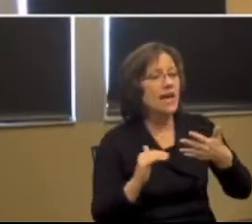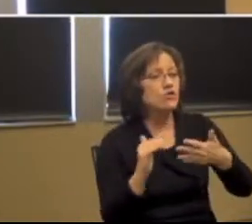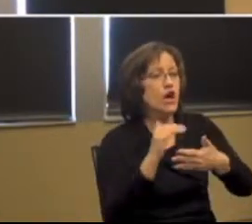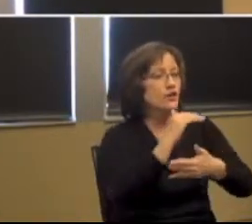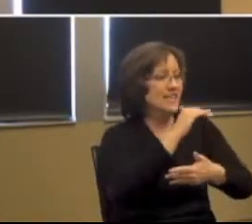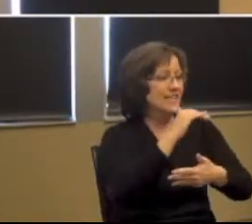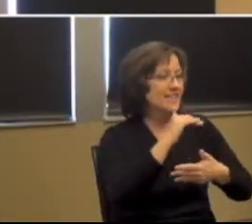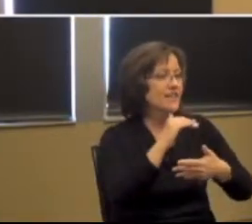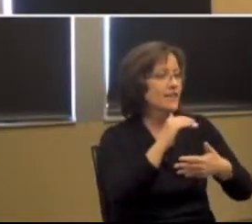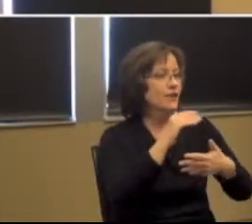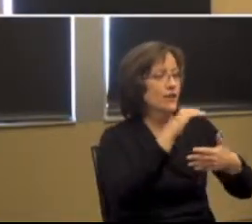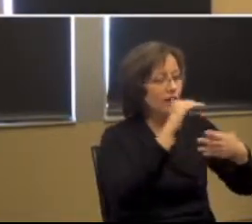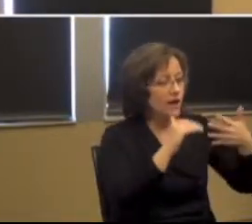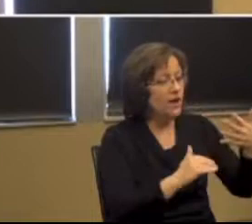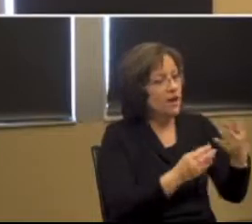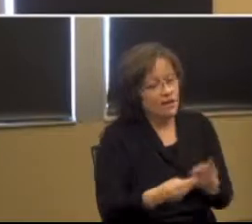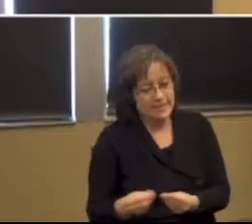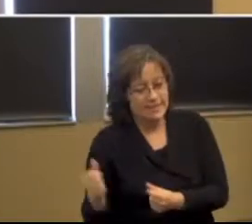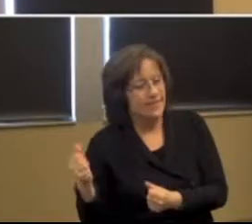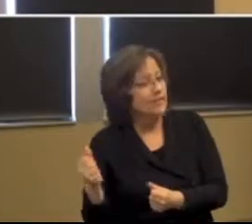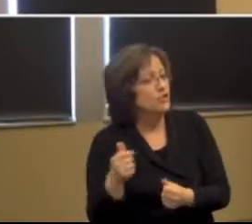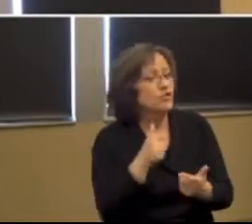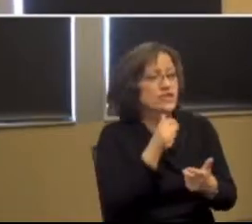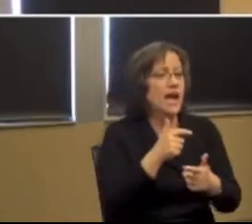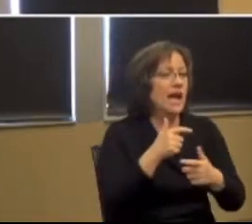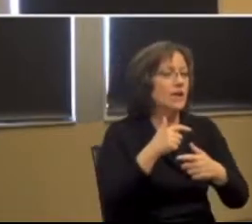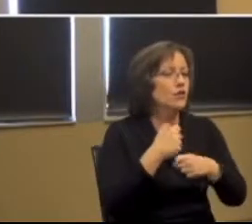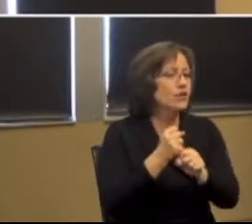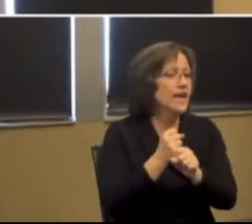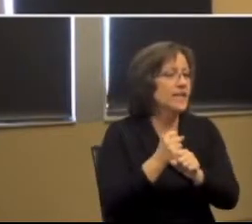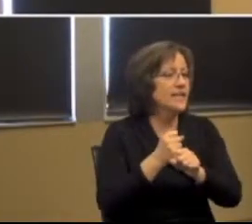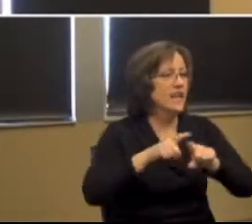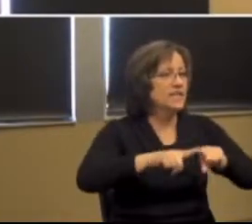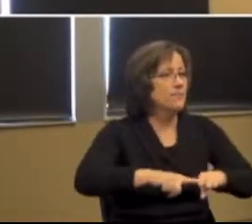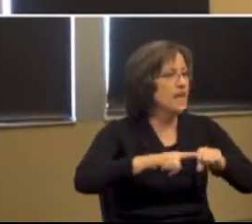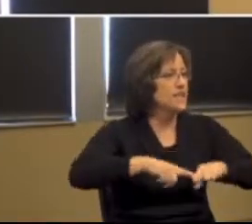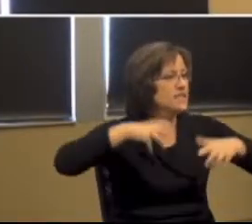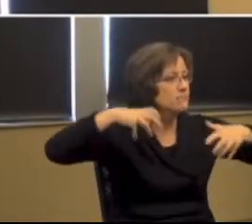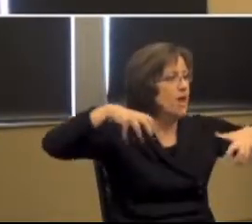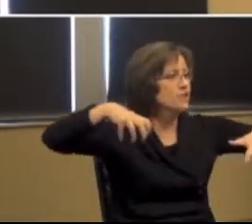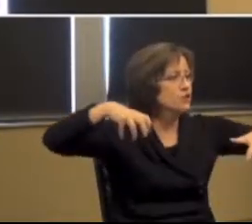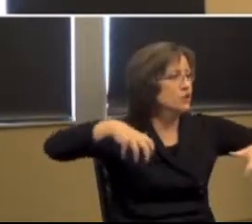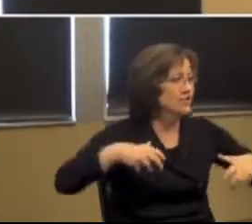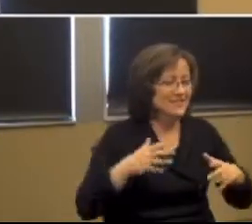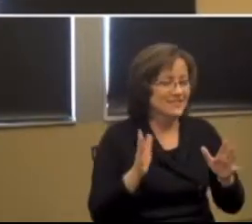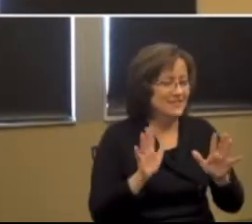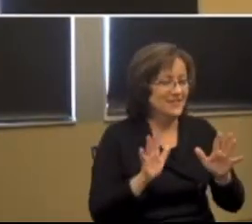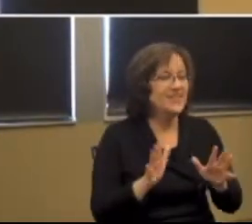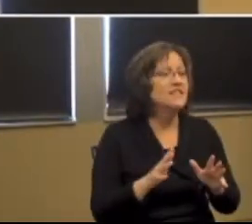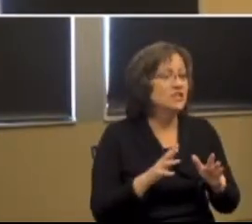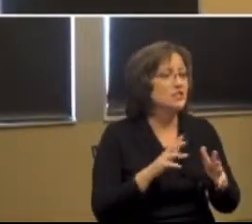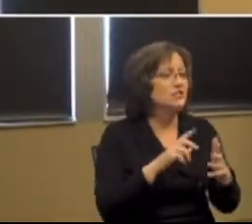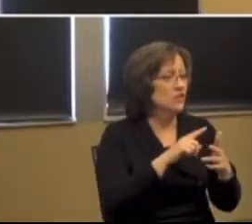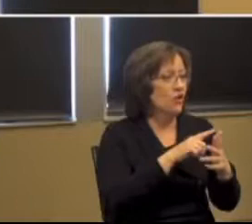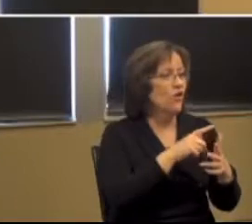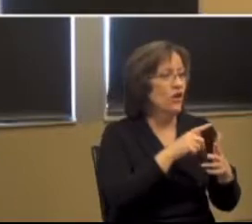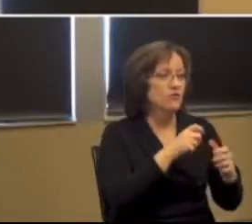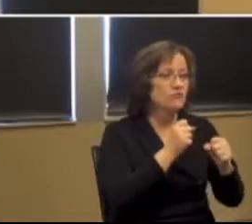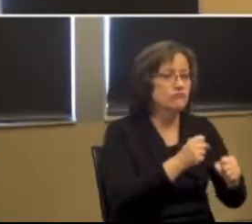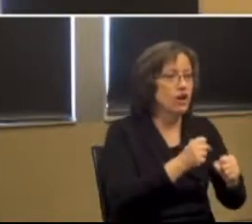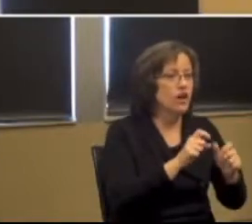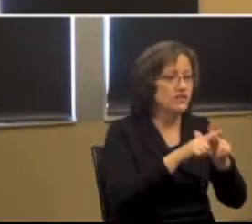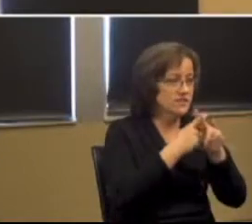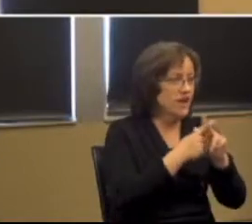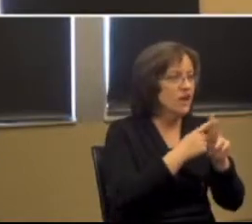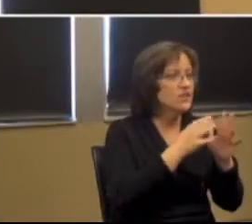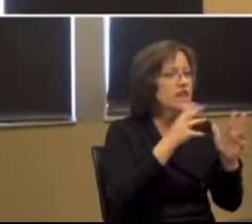not creating you know, that dependence monster, that you really are focusing on using the least amount of prompt so